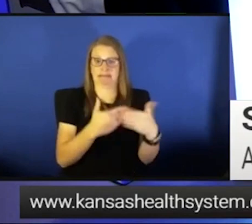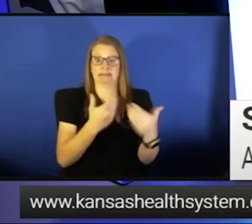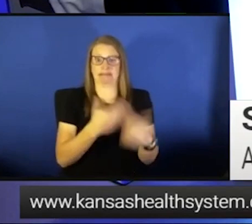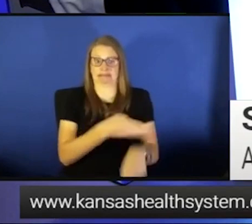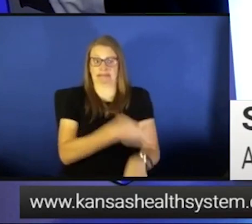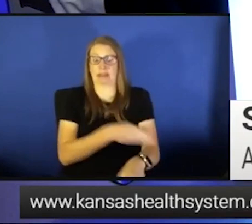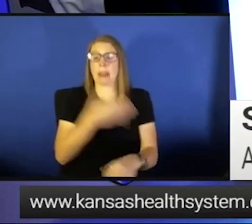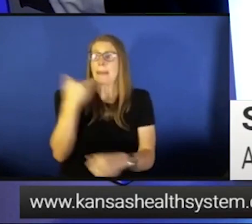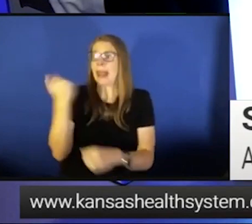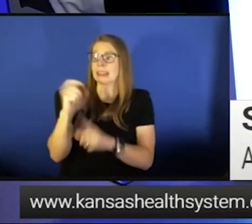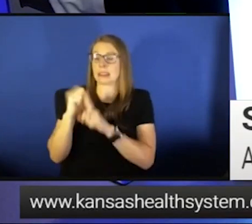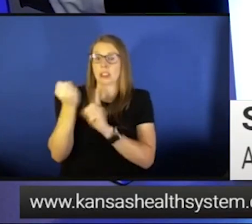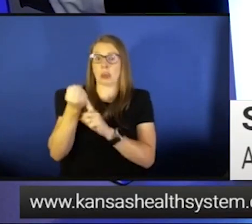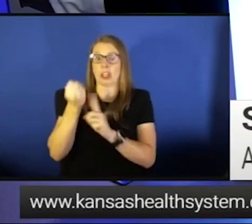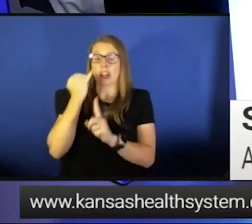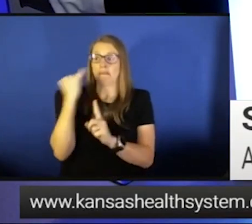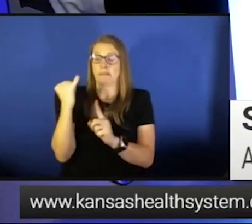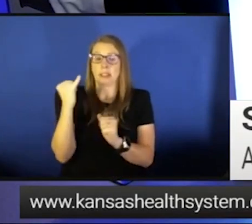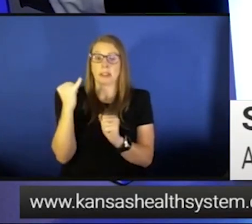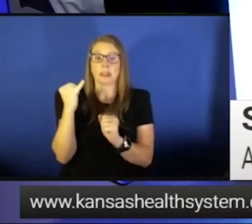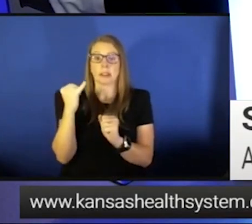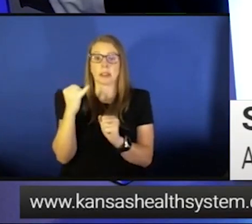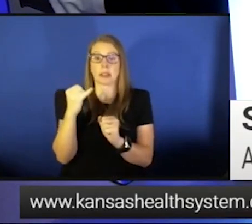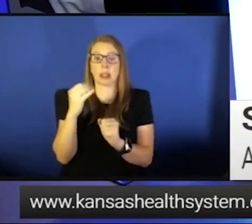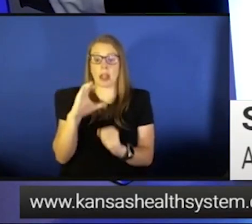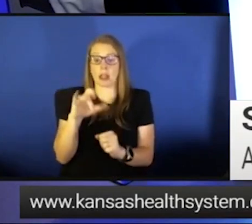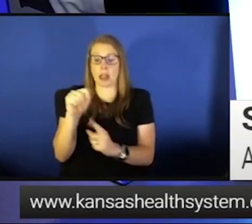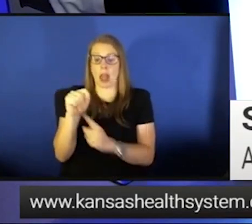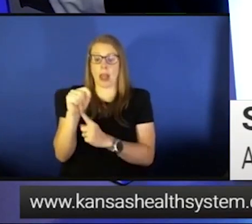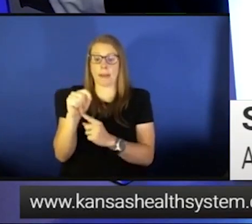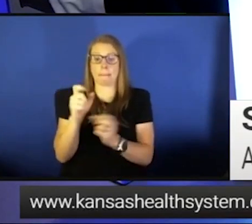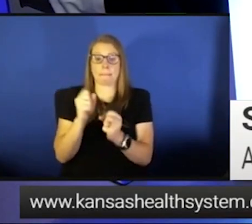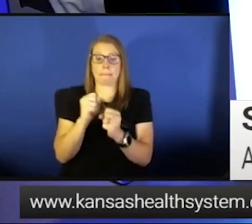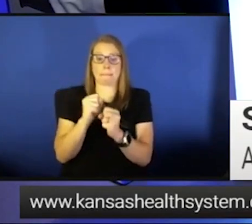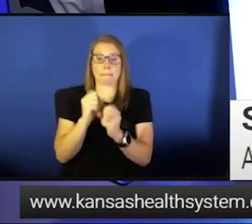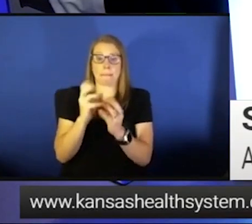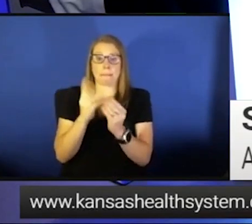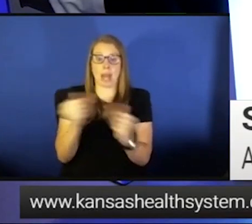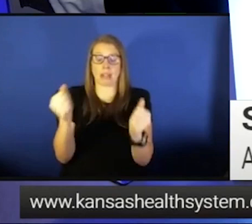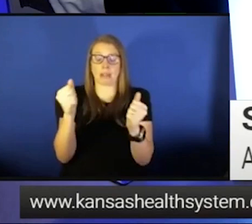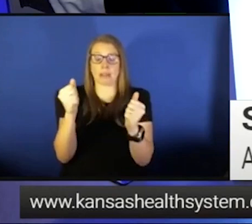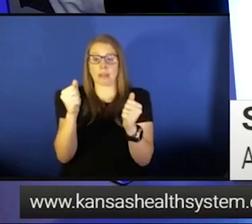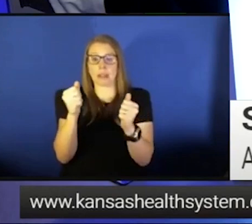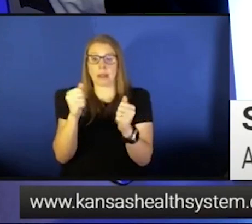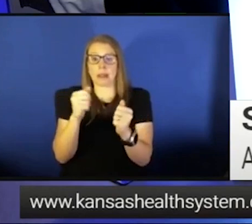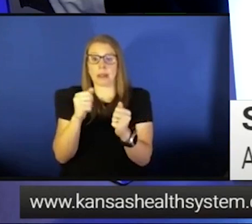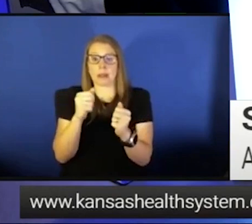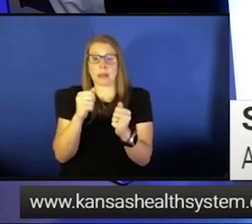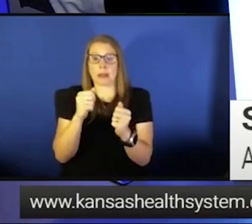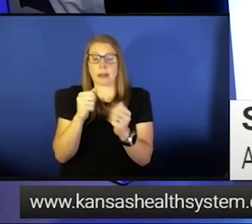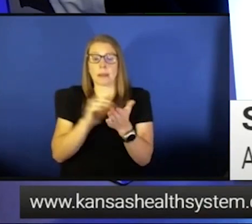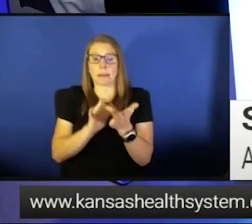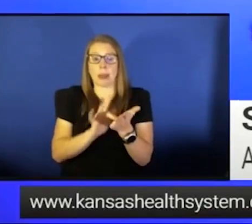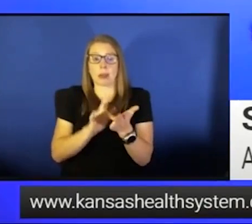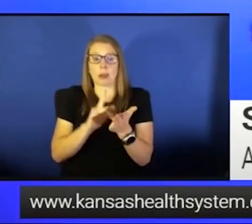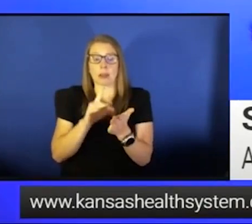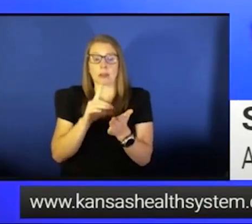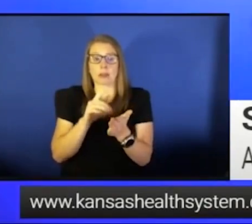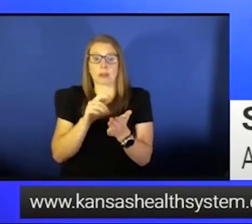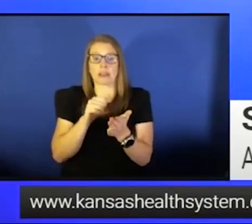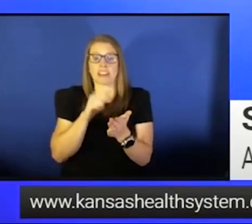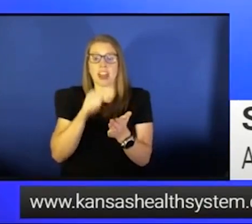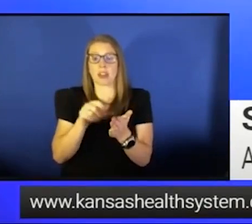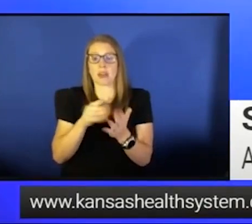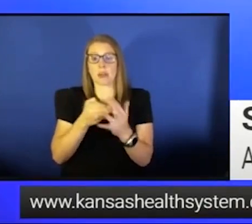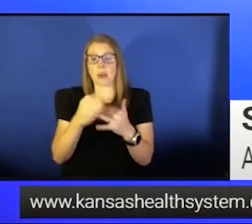situation, if you want to have the clot busting medication, you kind of want to be that directed, not just give it to you through a peripheral vein. Well, you